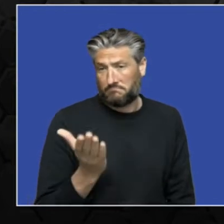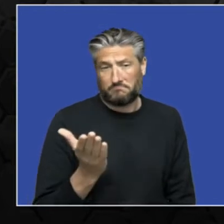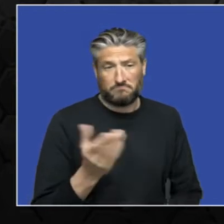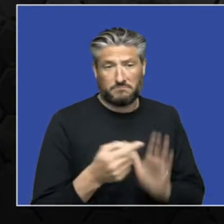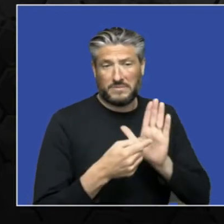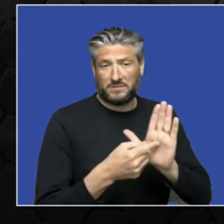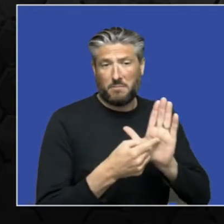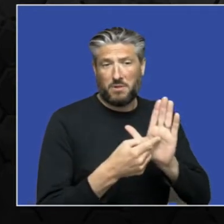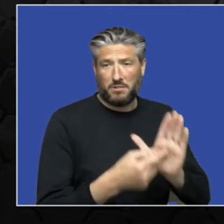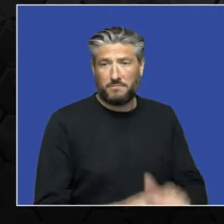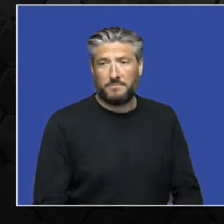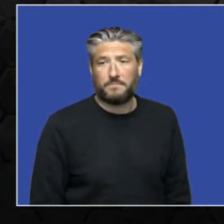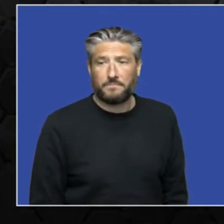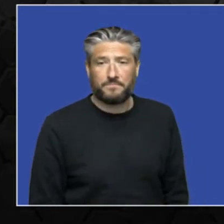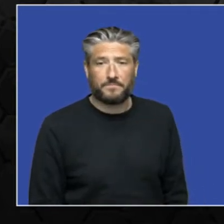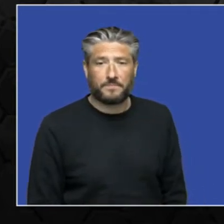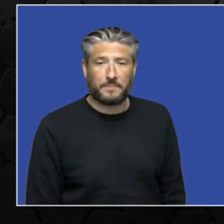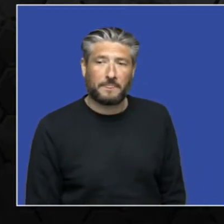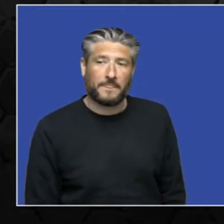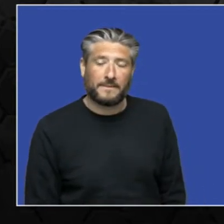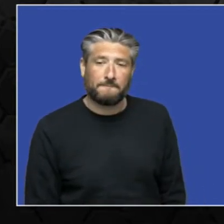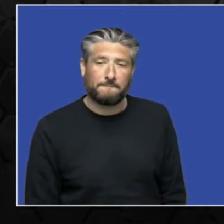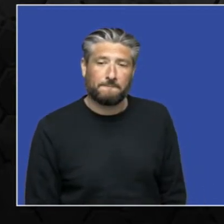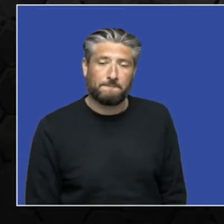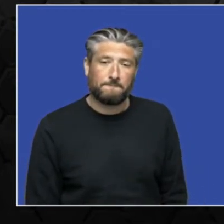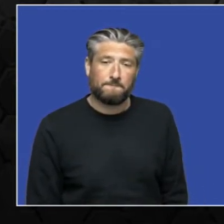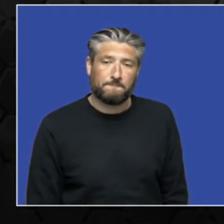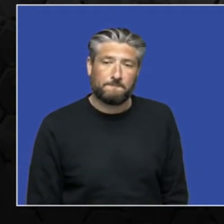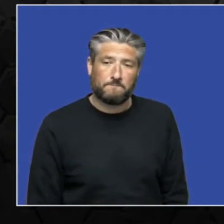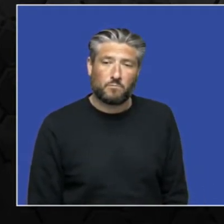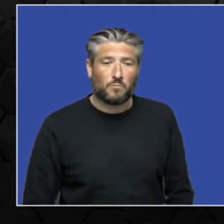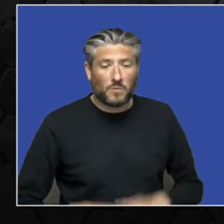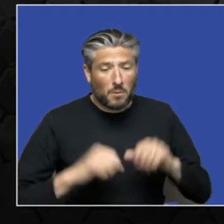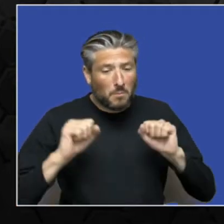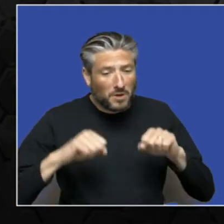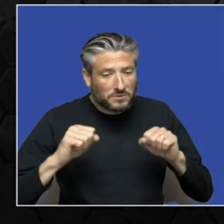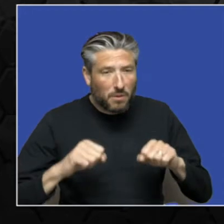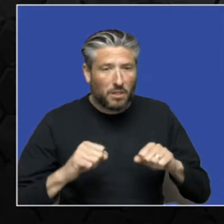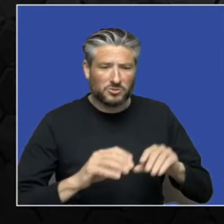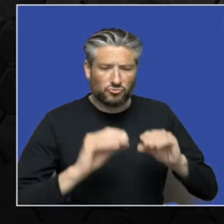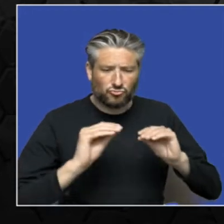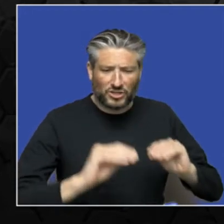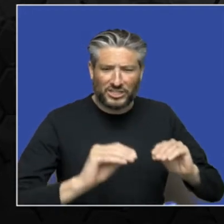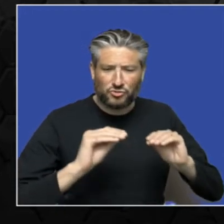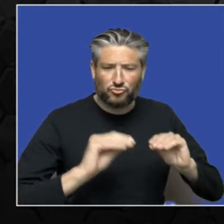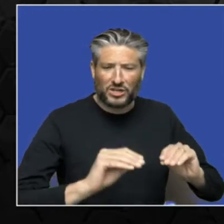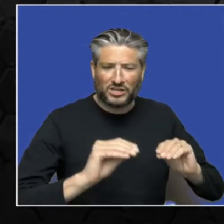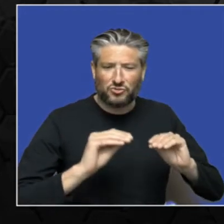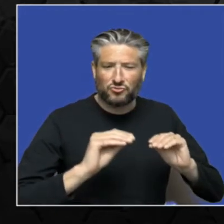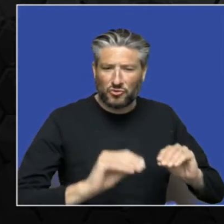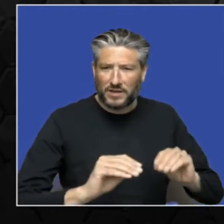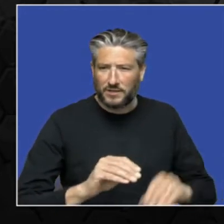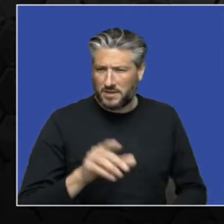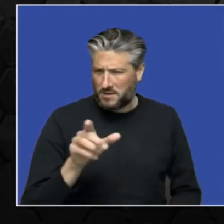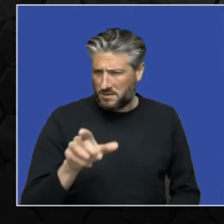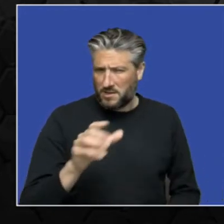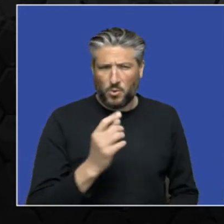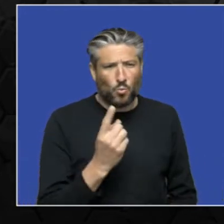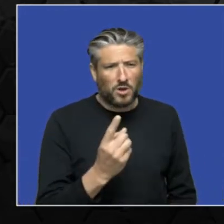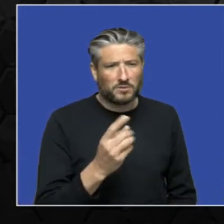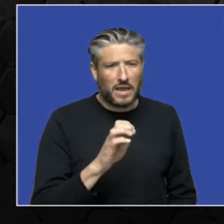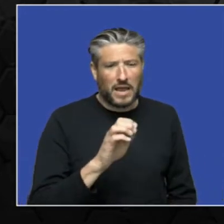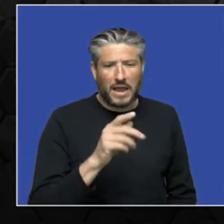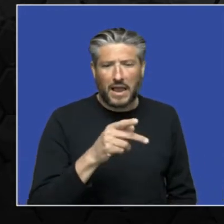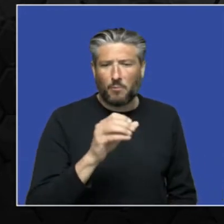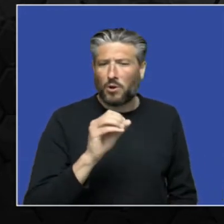and even though it is only training one epoch, so quite shortly, which is